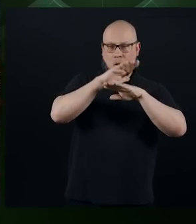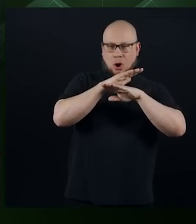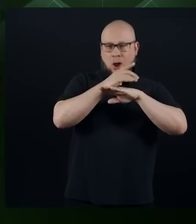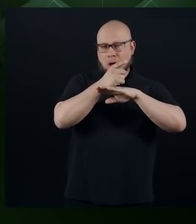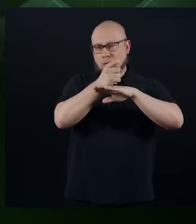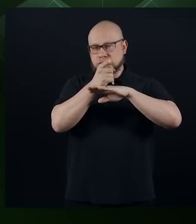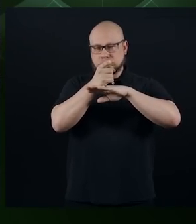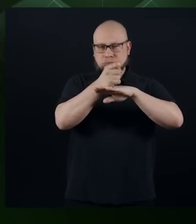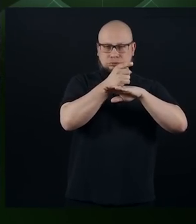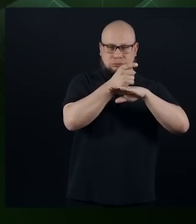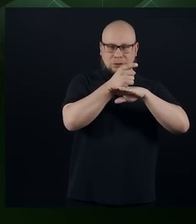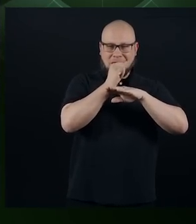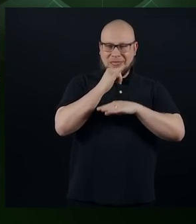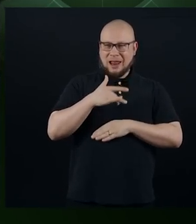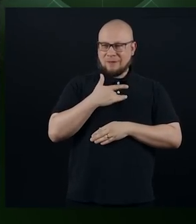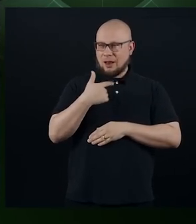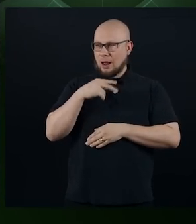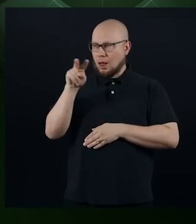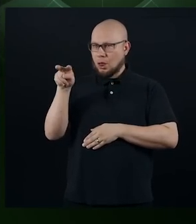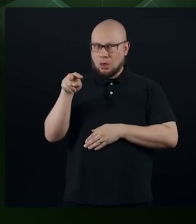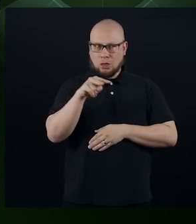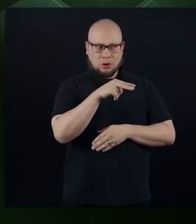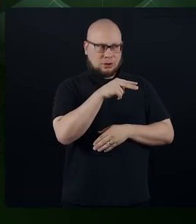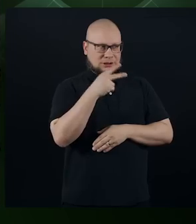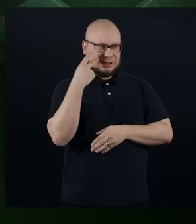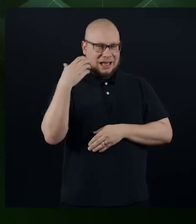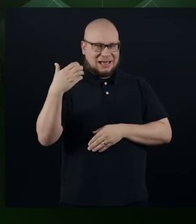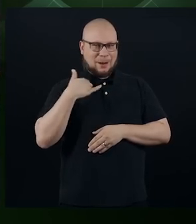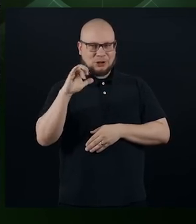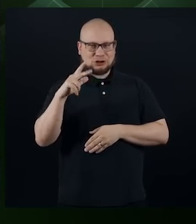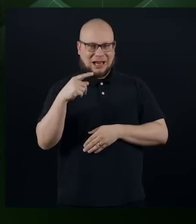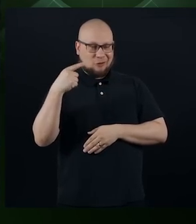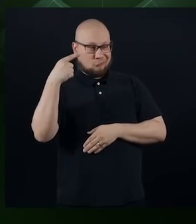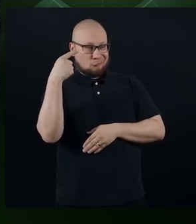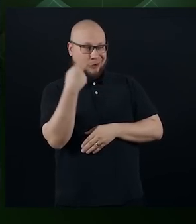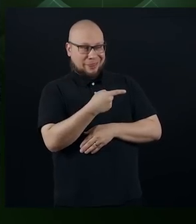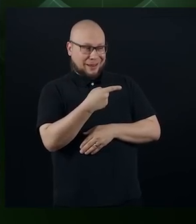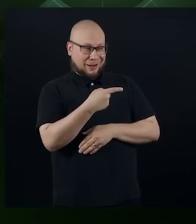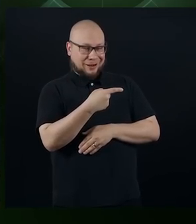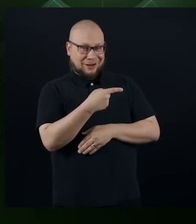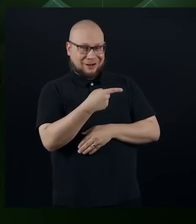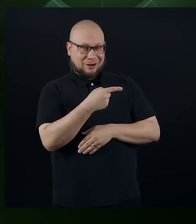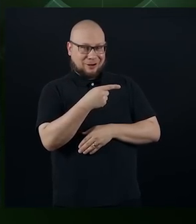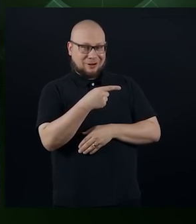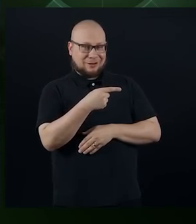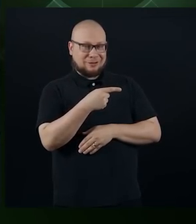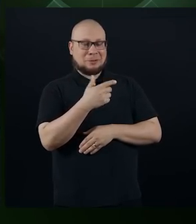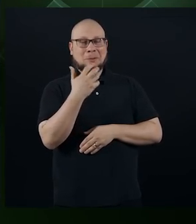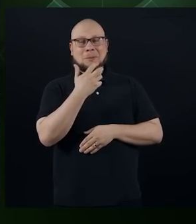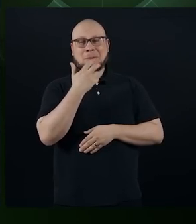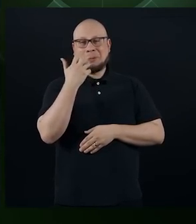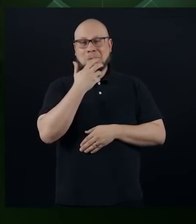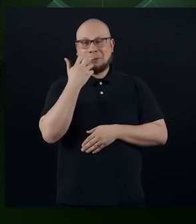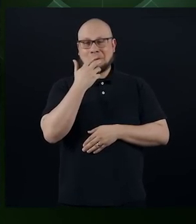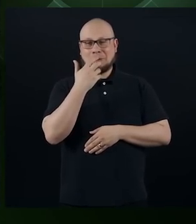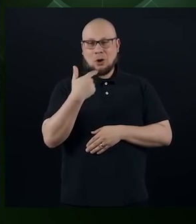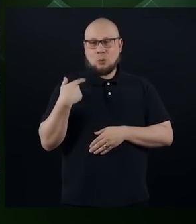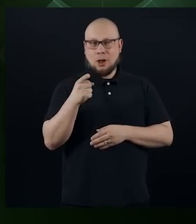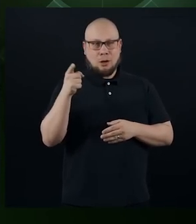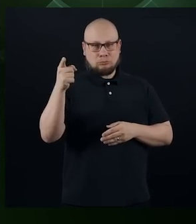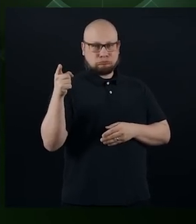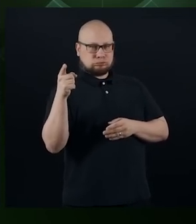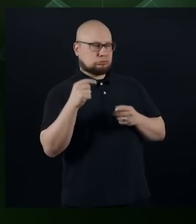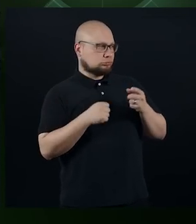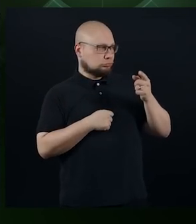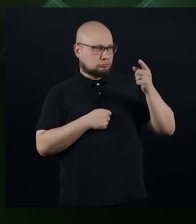of a battle, you just look to the left and Jack Sparrow is standing next to you, firing at the same targets